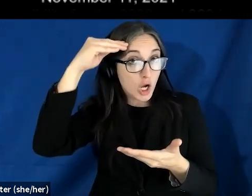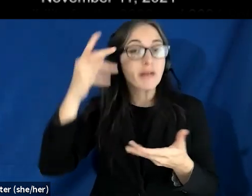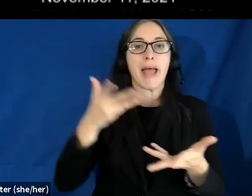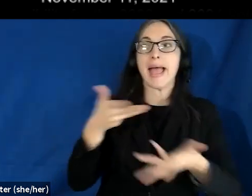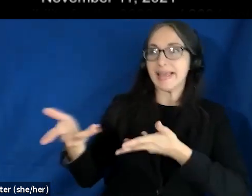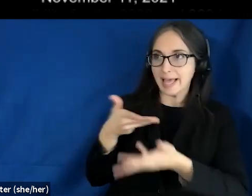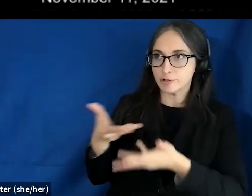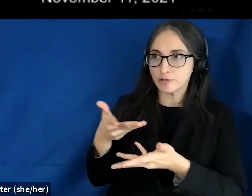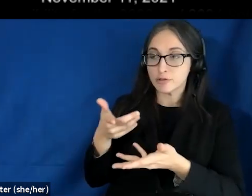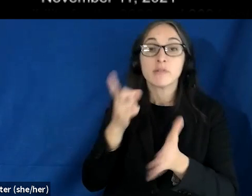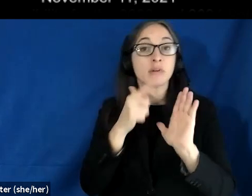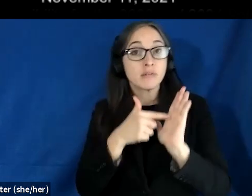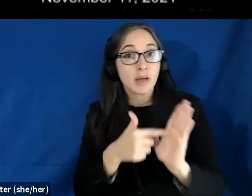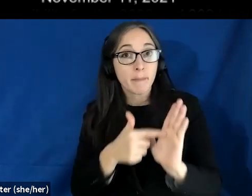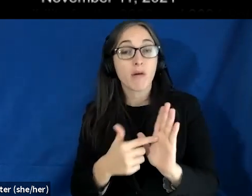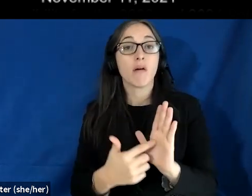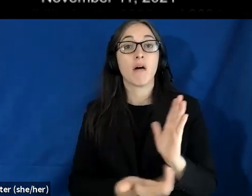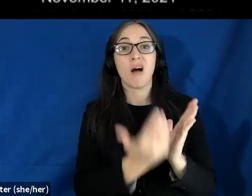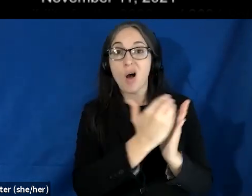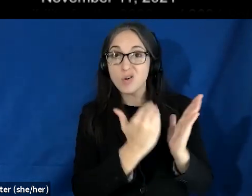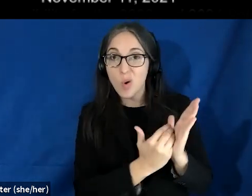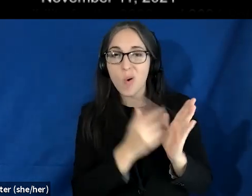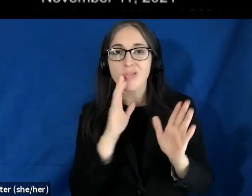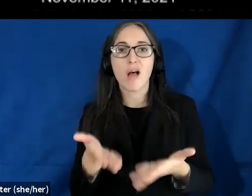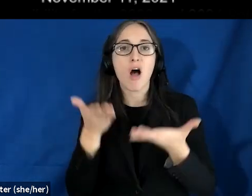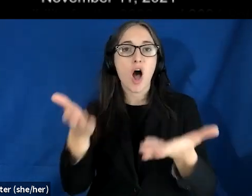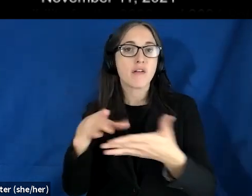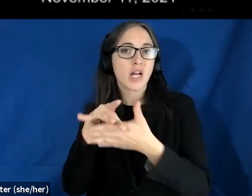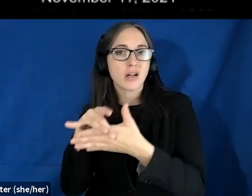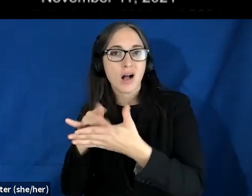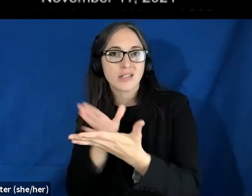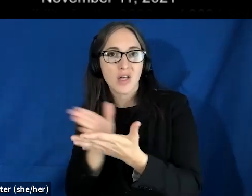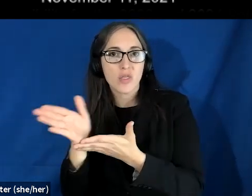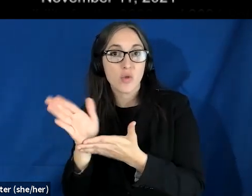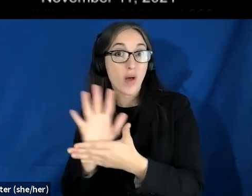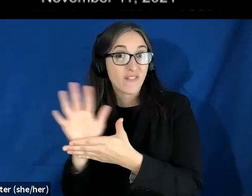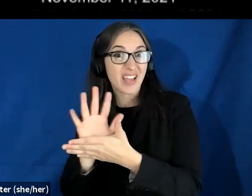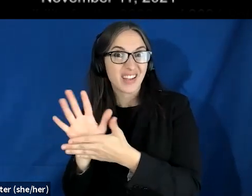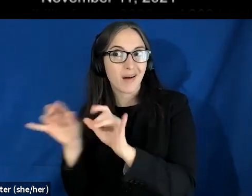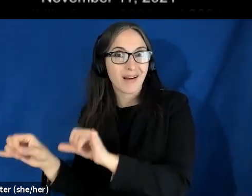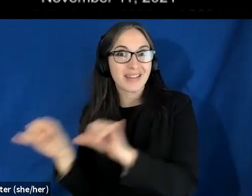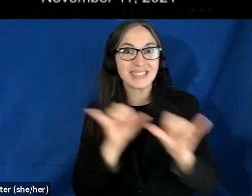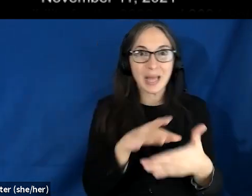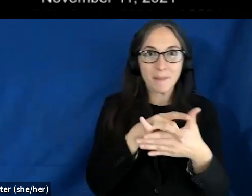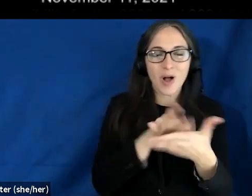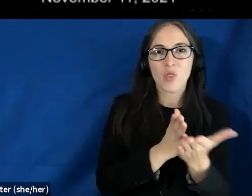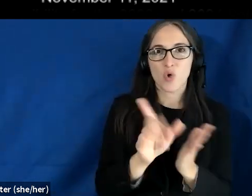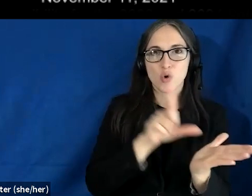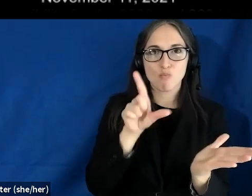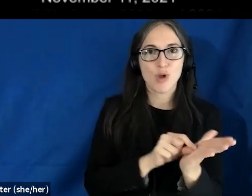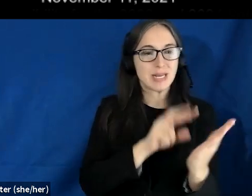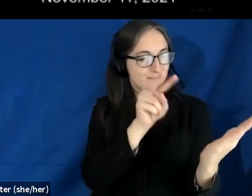course, offering some content in a video, but also in a printed publication. The second